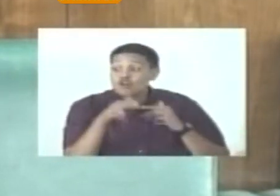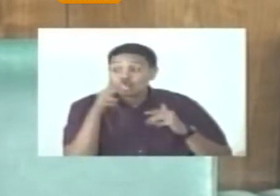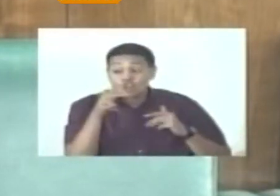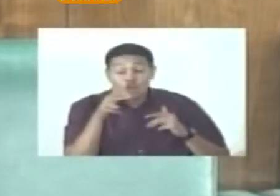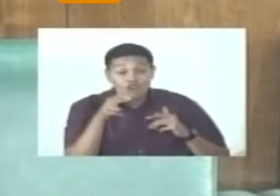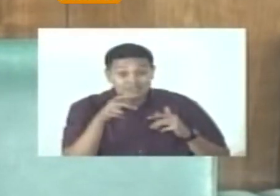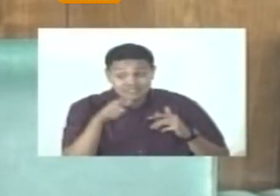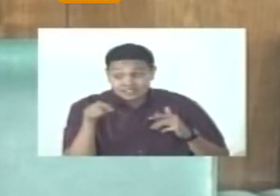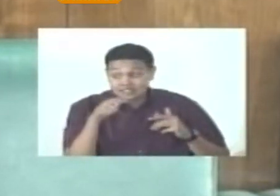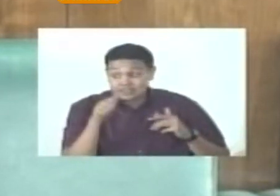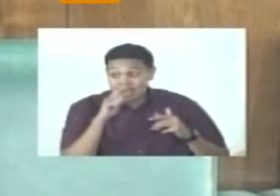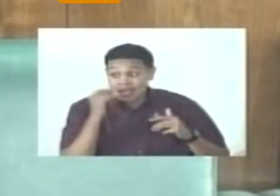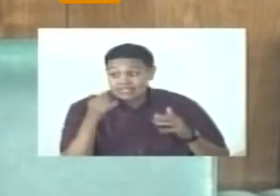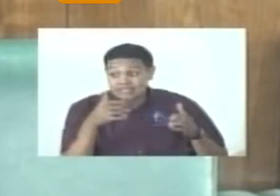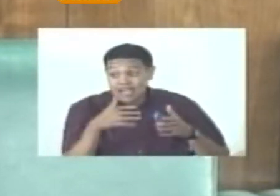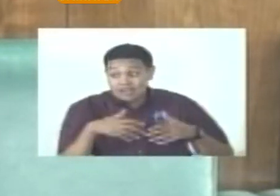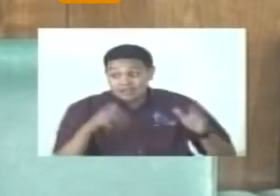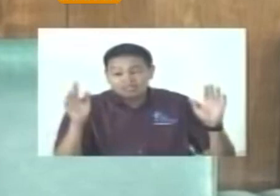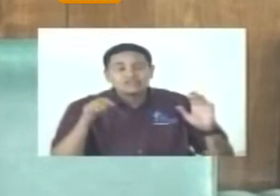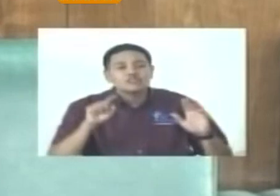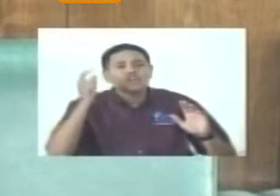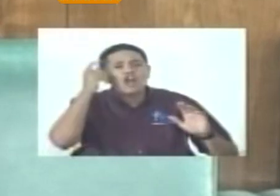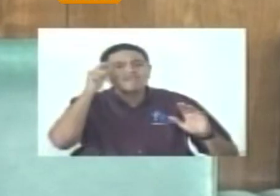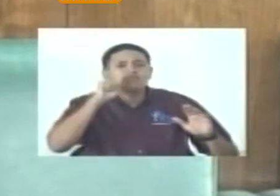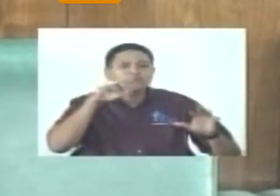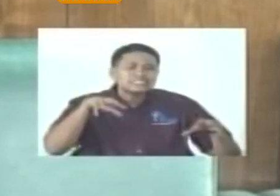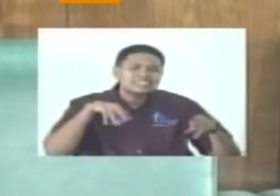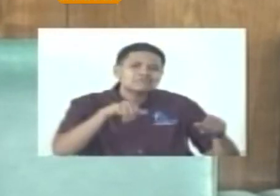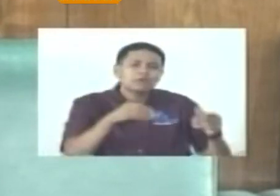government spent money.